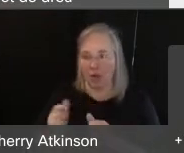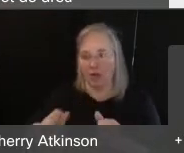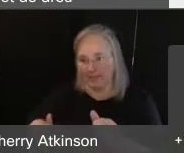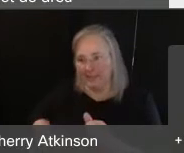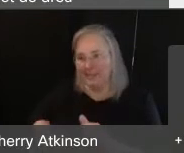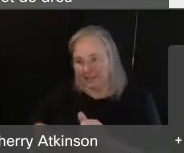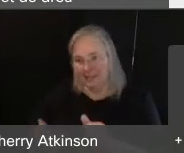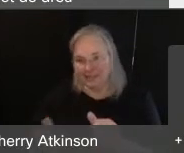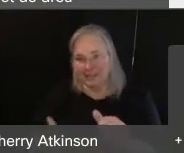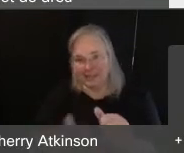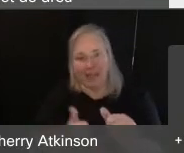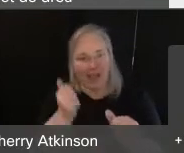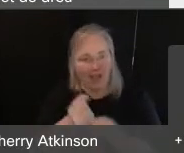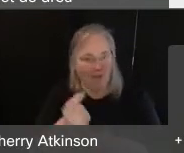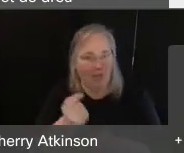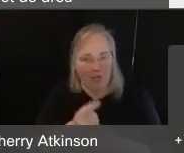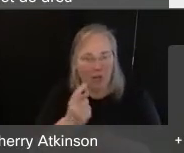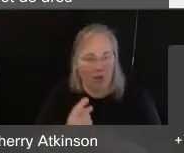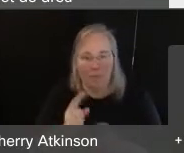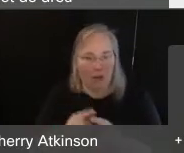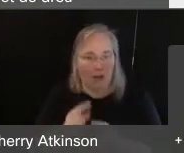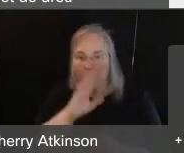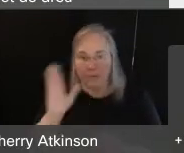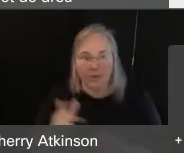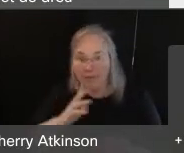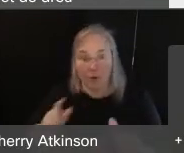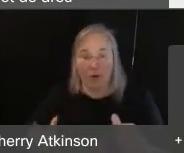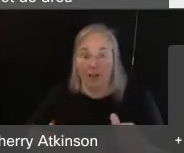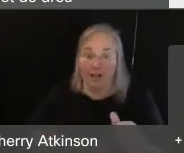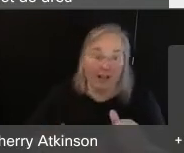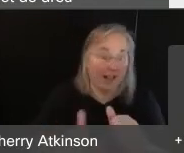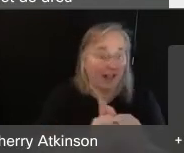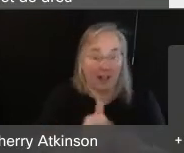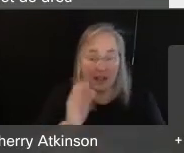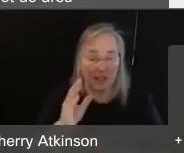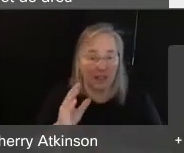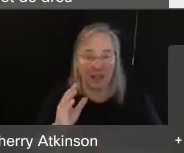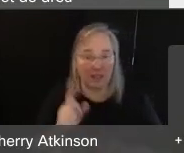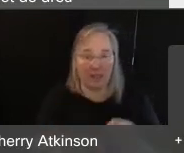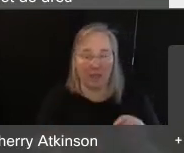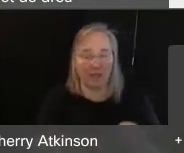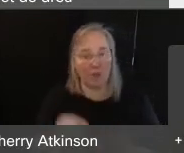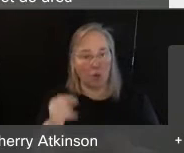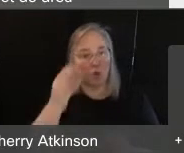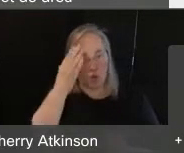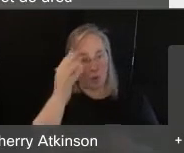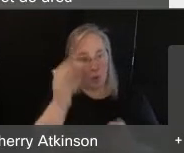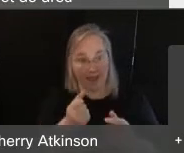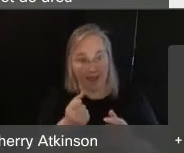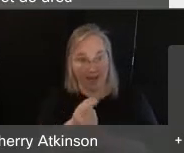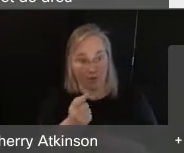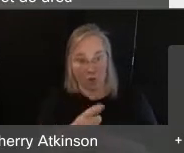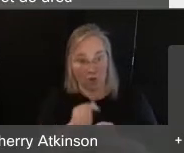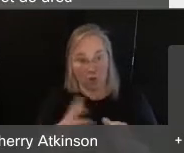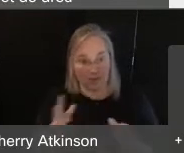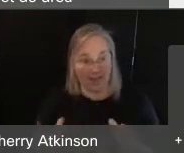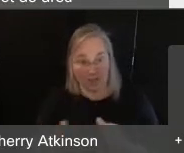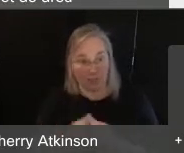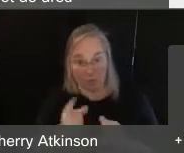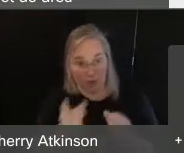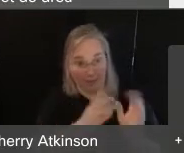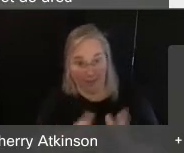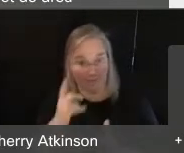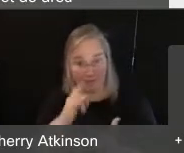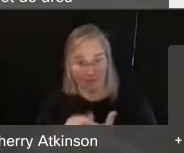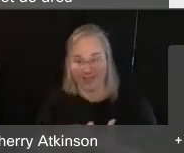we're catching up, but we never caught up. It also means that every year you're catching up, so you could plan for it, right? No, there's no way we can catch